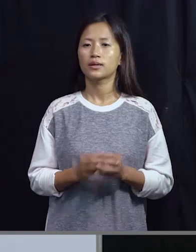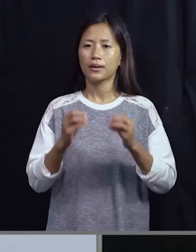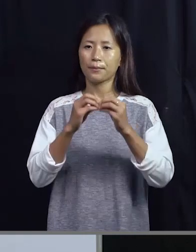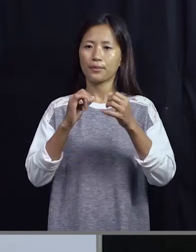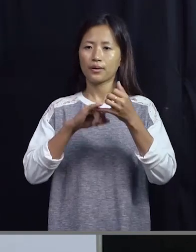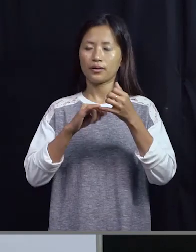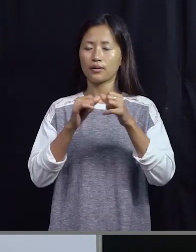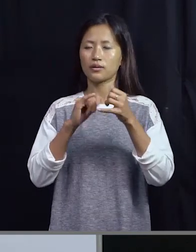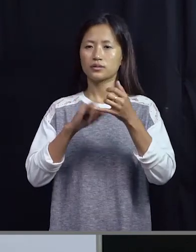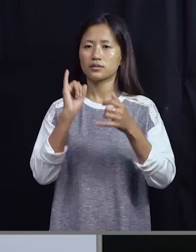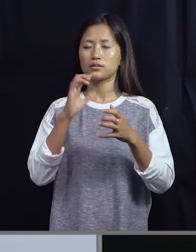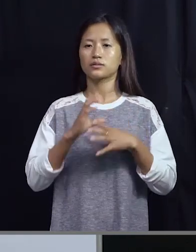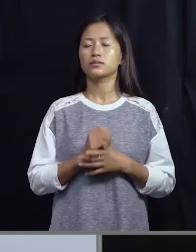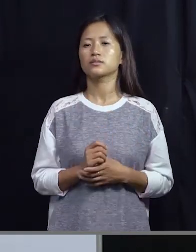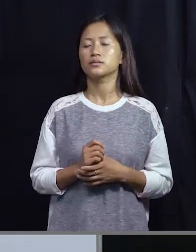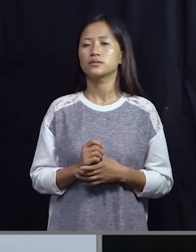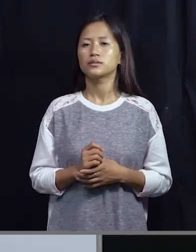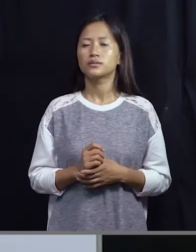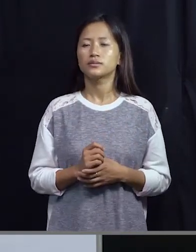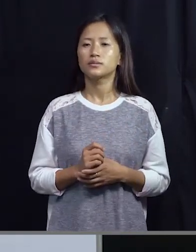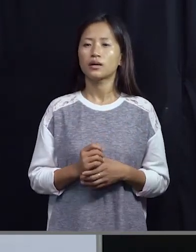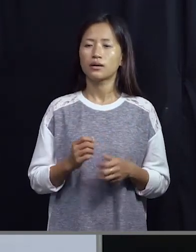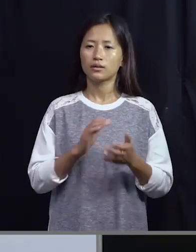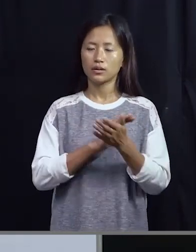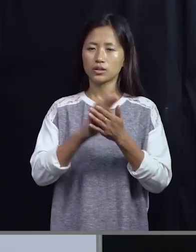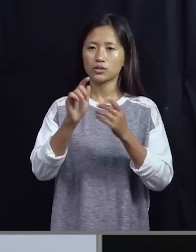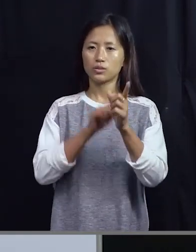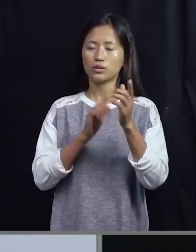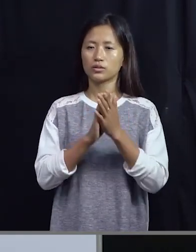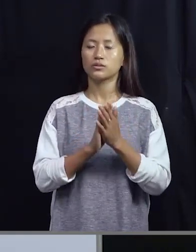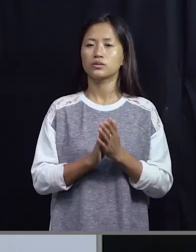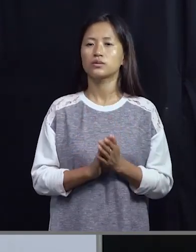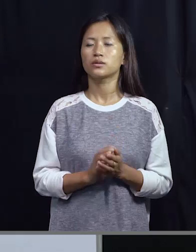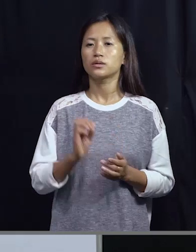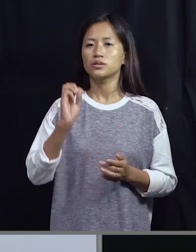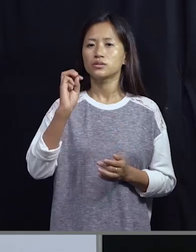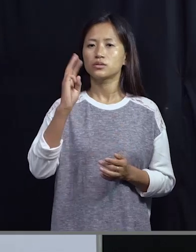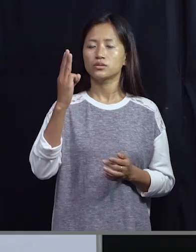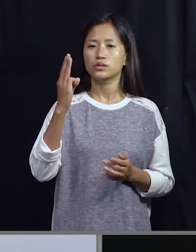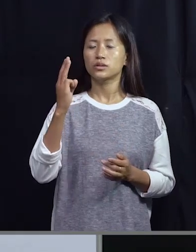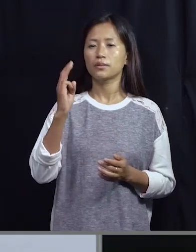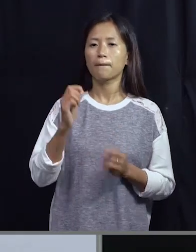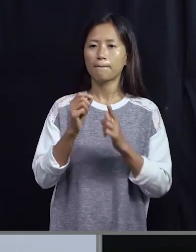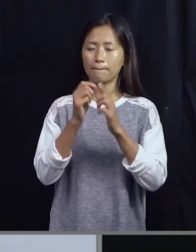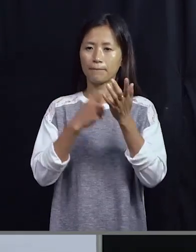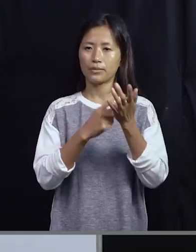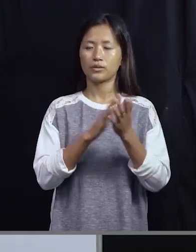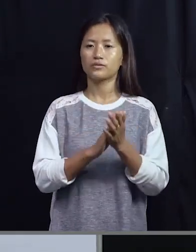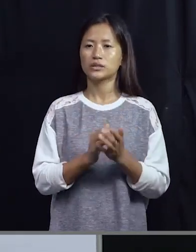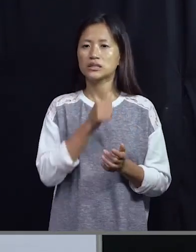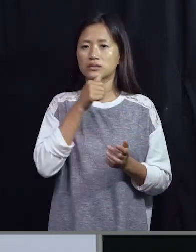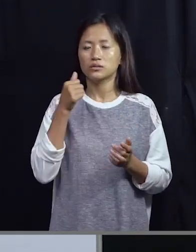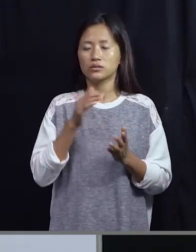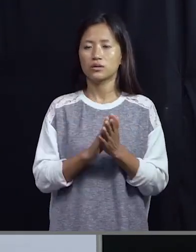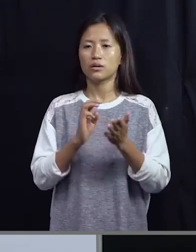bases towards the 3' hydroxyl end or the free 3' hydroxyl end of the sugar molecule